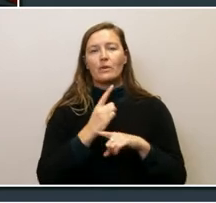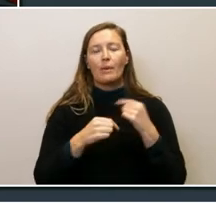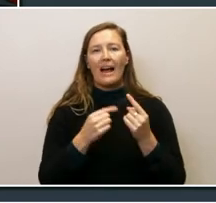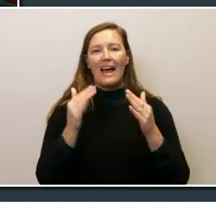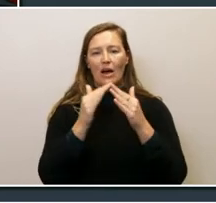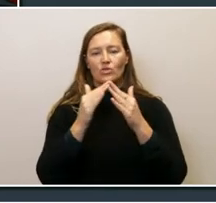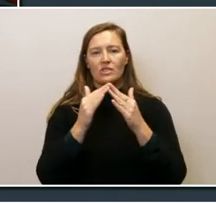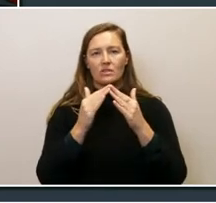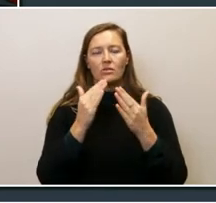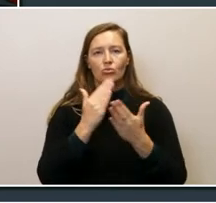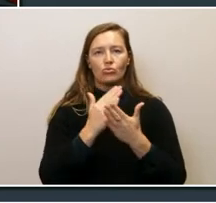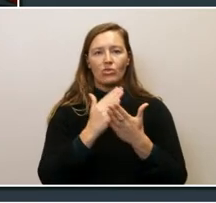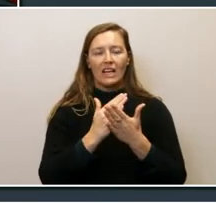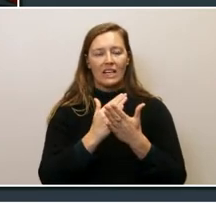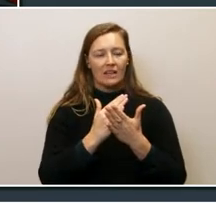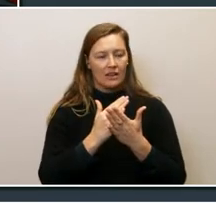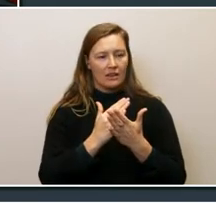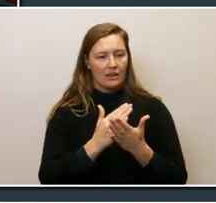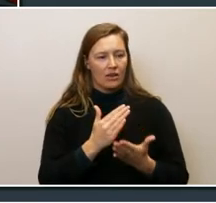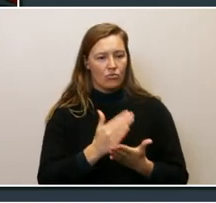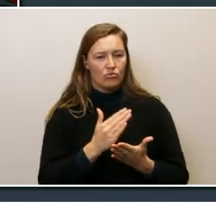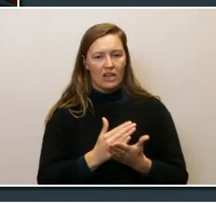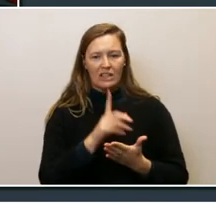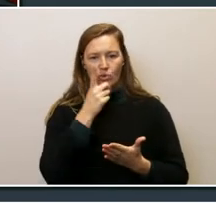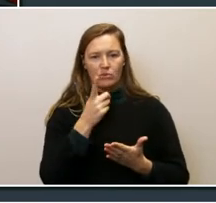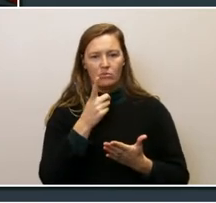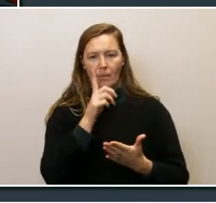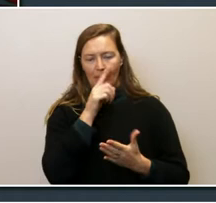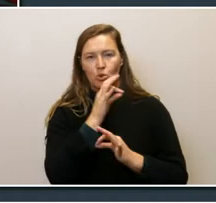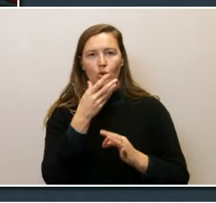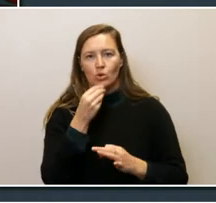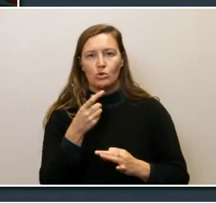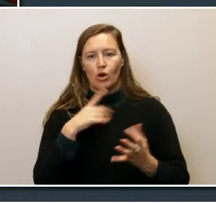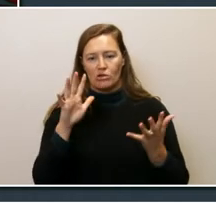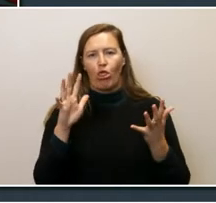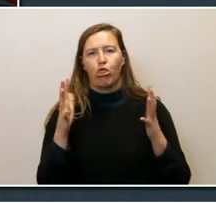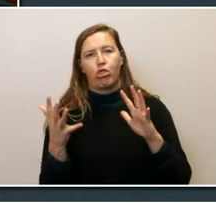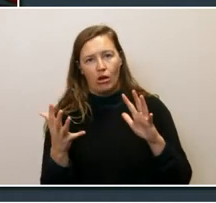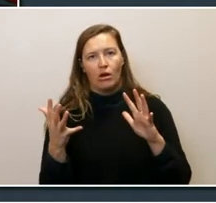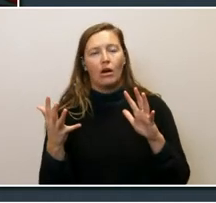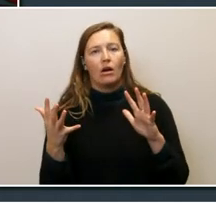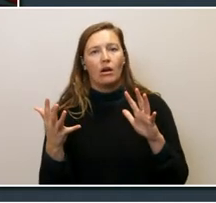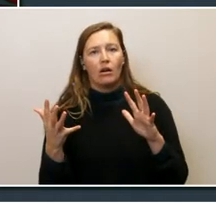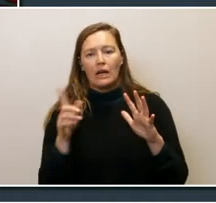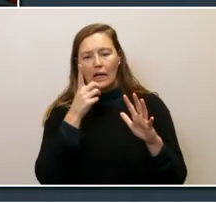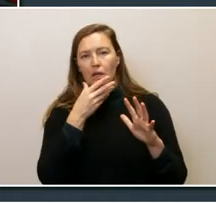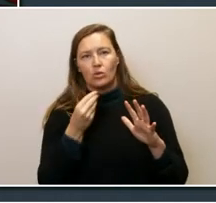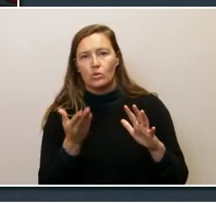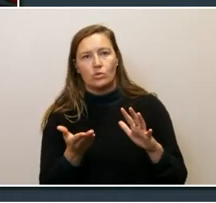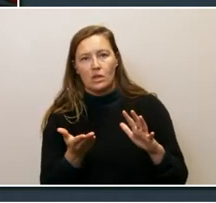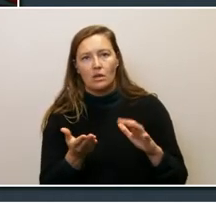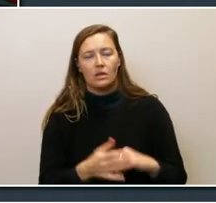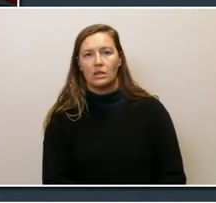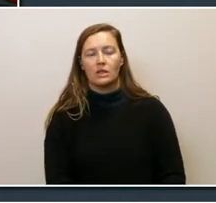misunderstand. I'm talking about houses that are simply not inhabited because they're in such a state that they